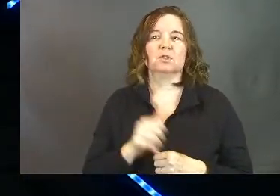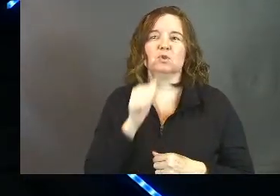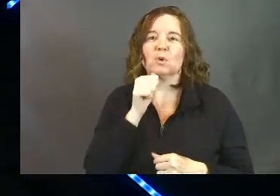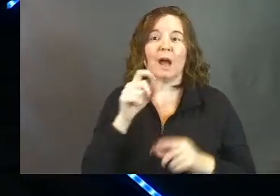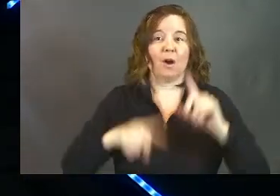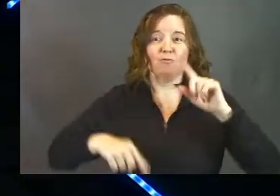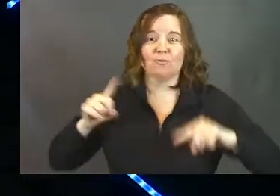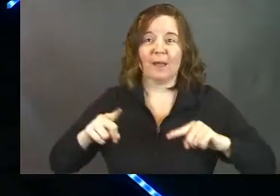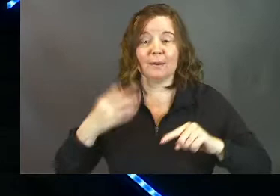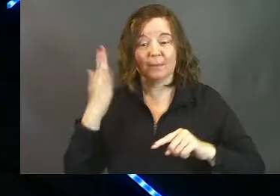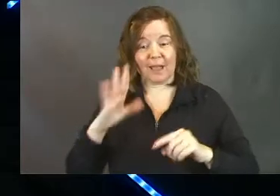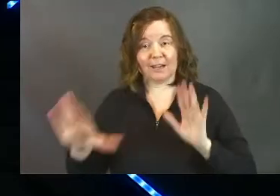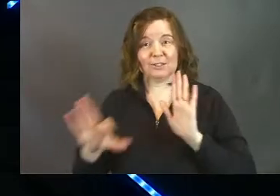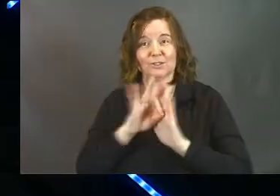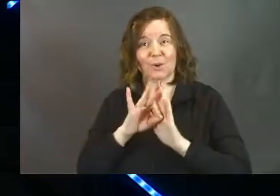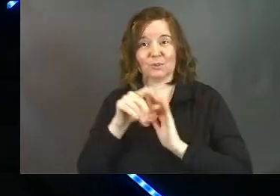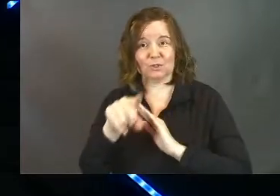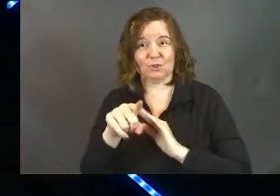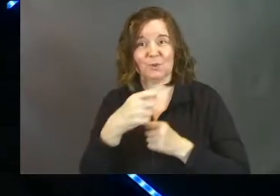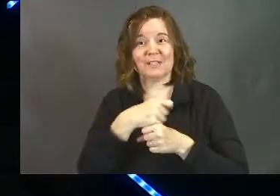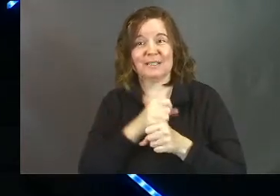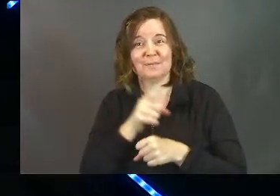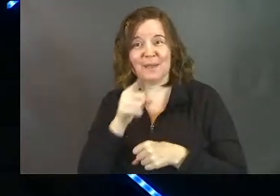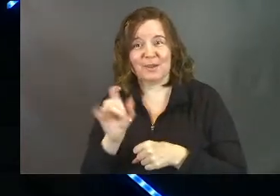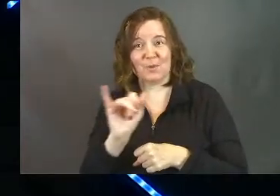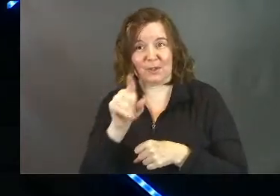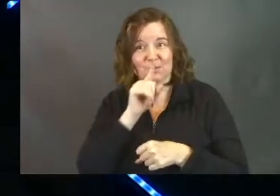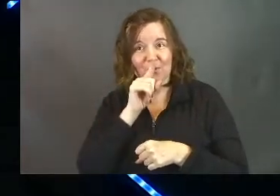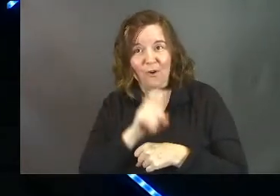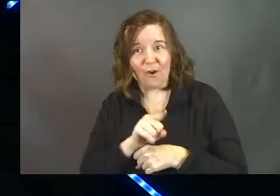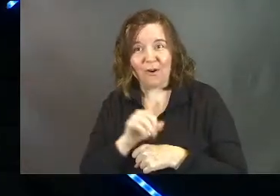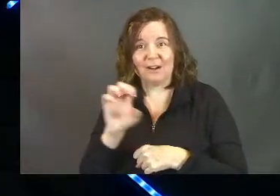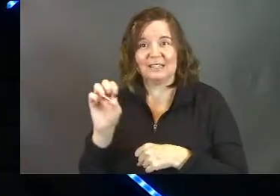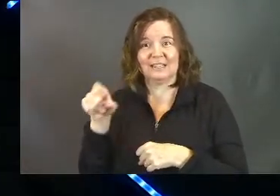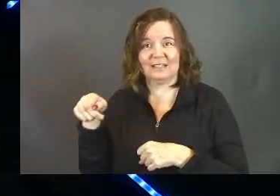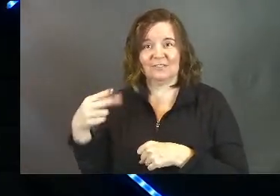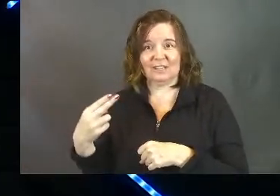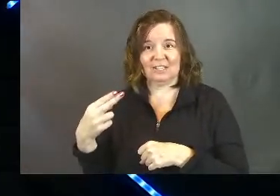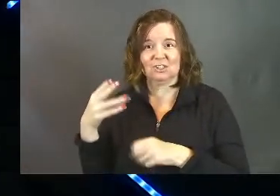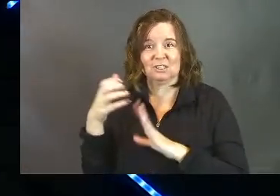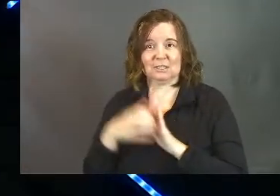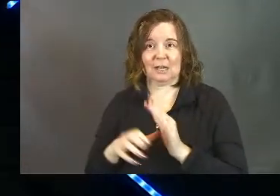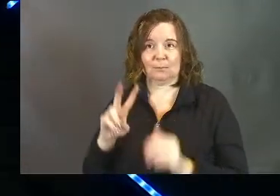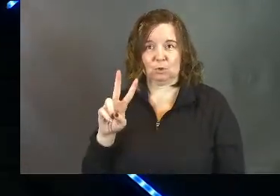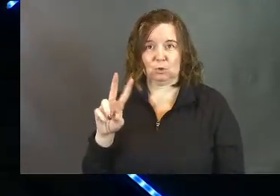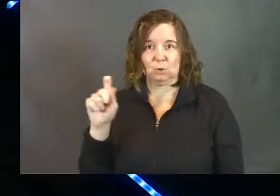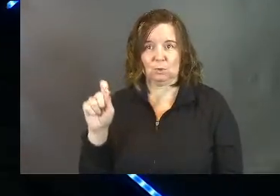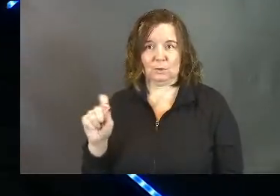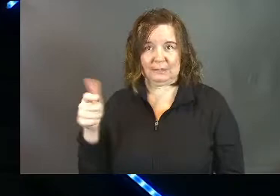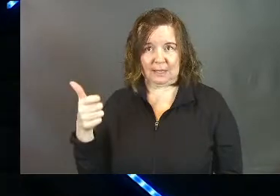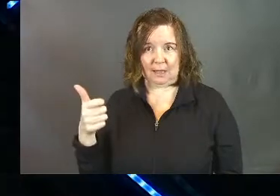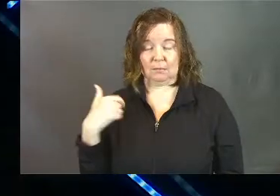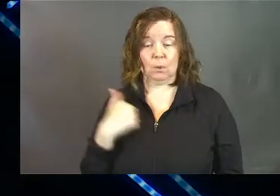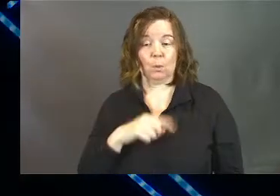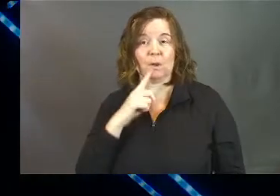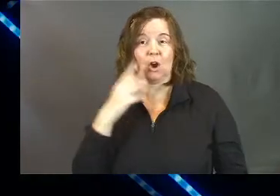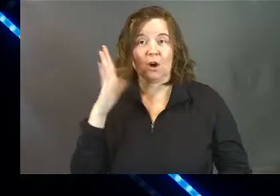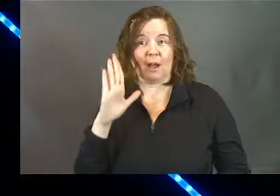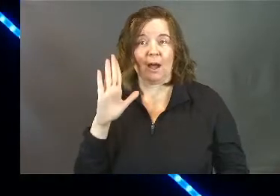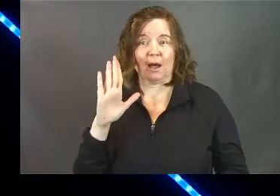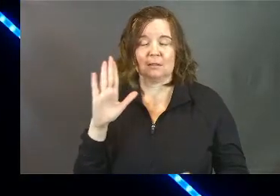random. God has chosen you. He's made you as you are. Ephesians chapter 2, Verse 10, for we are